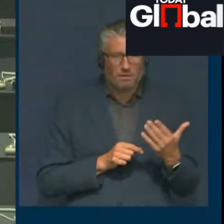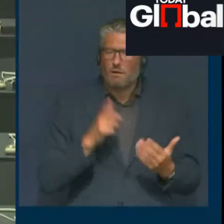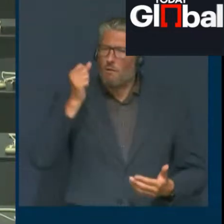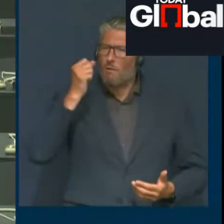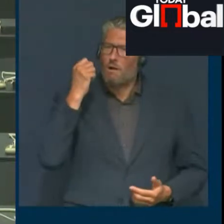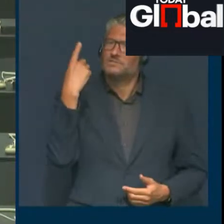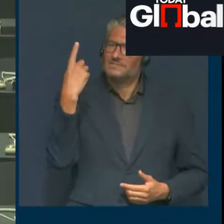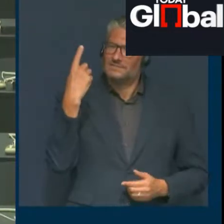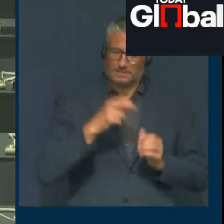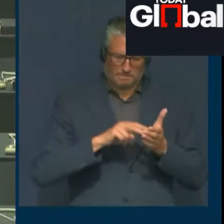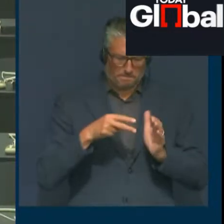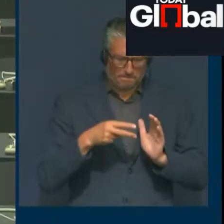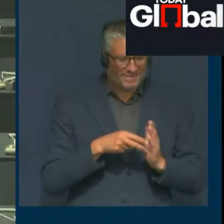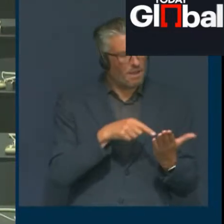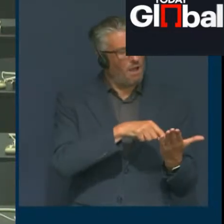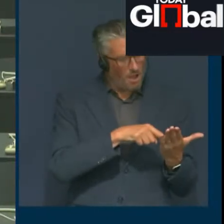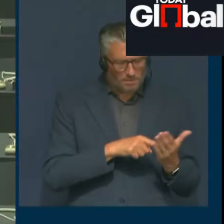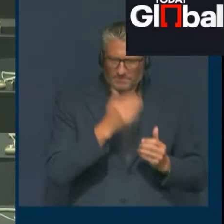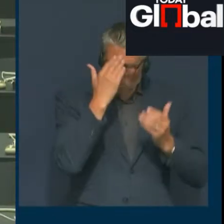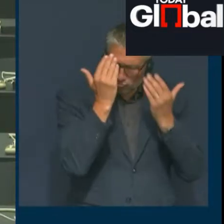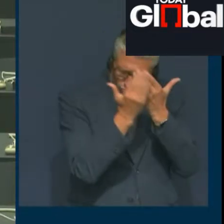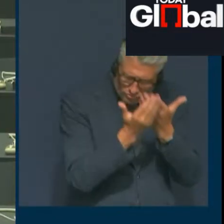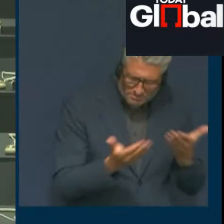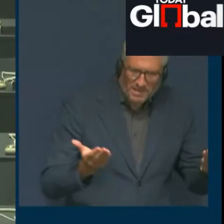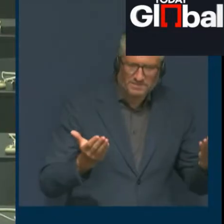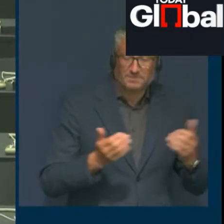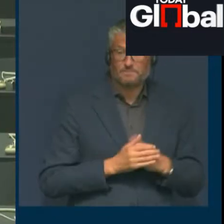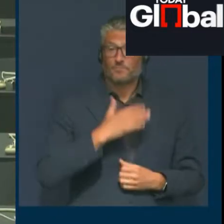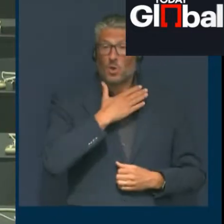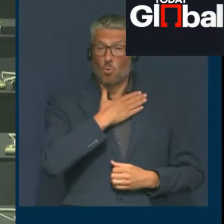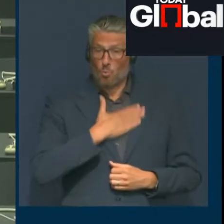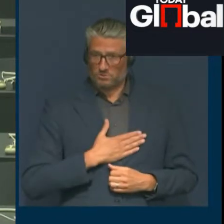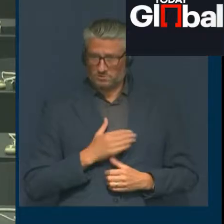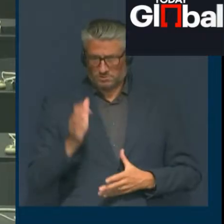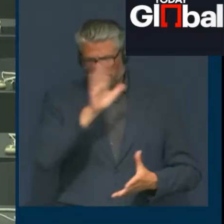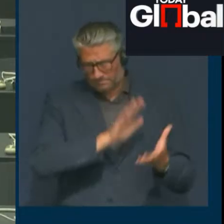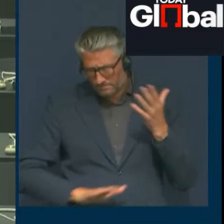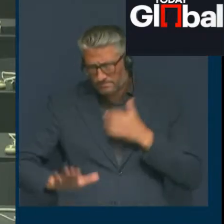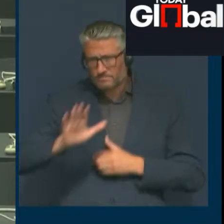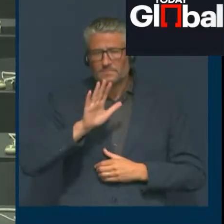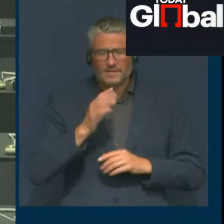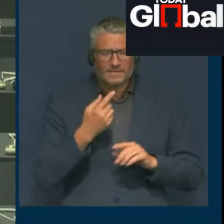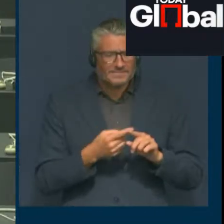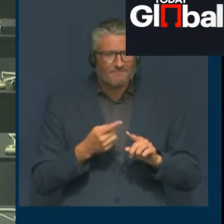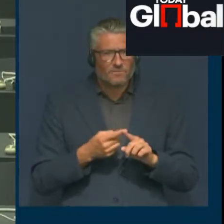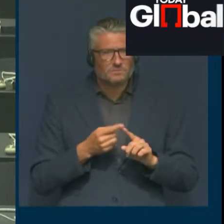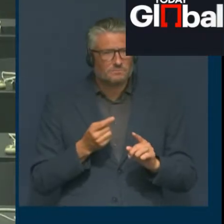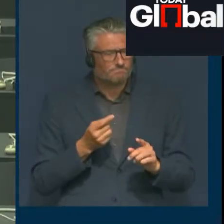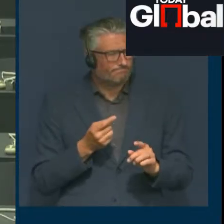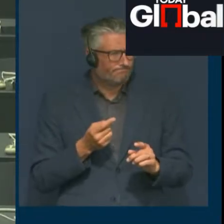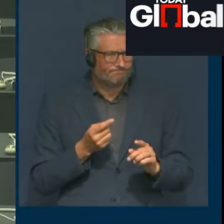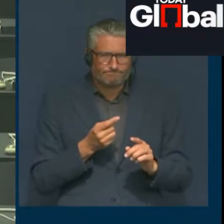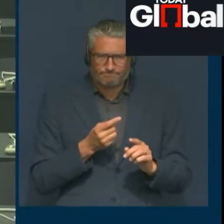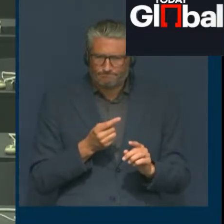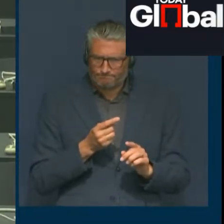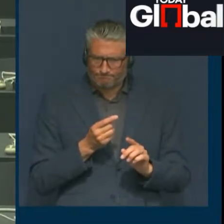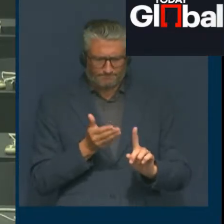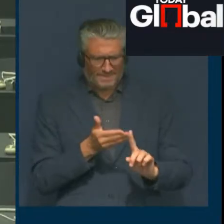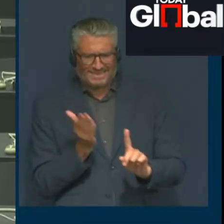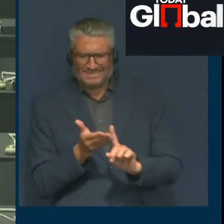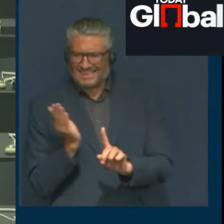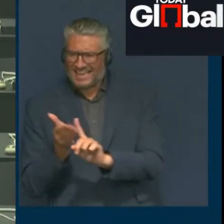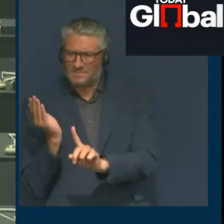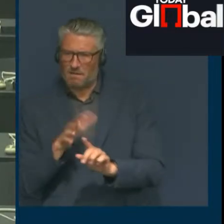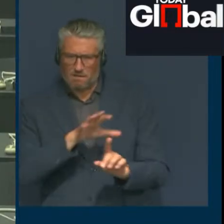national quantifiable indicators. We would need to publish data regularly when it comes